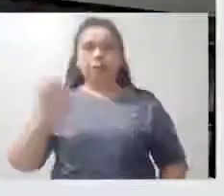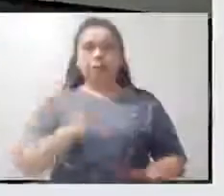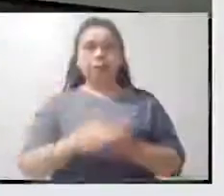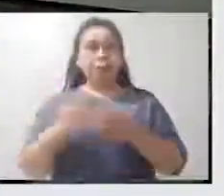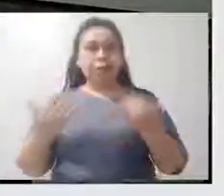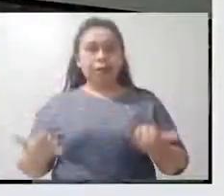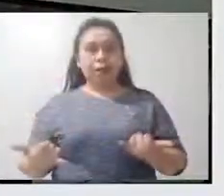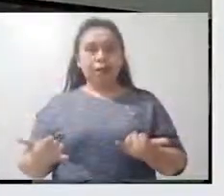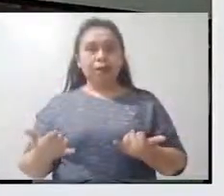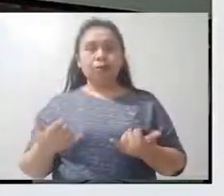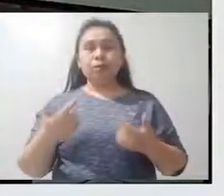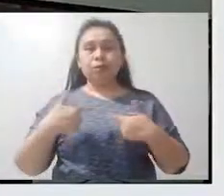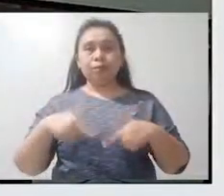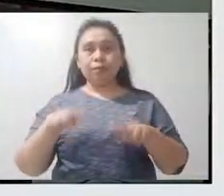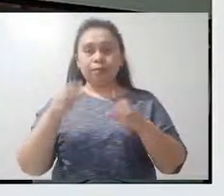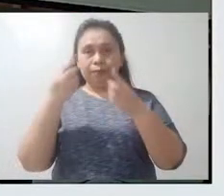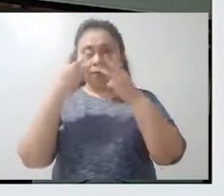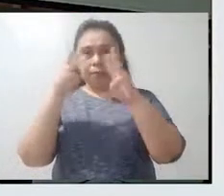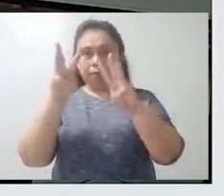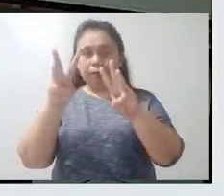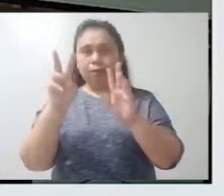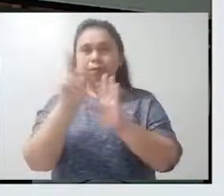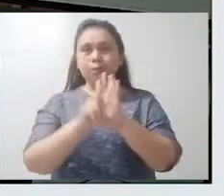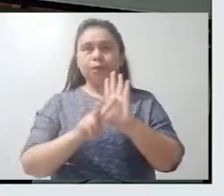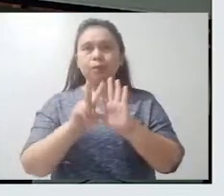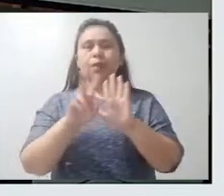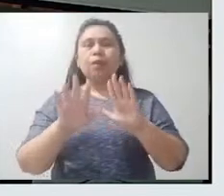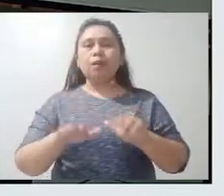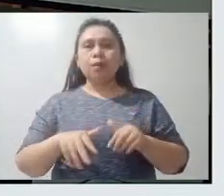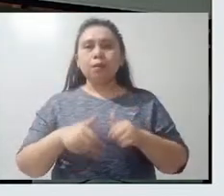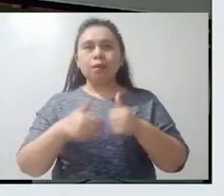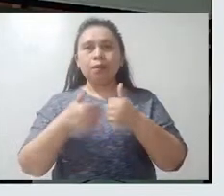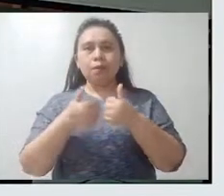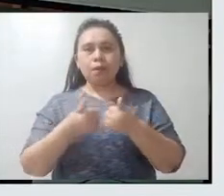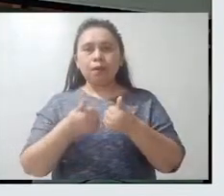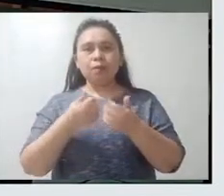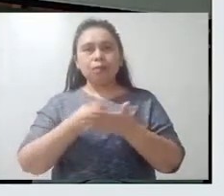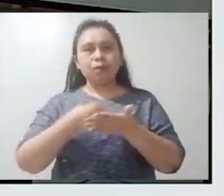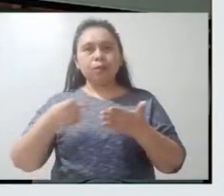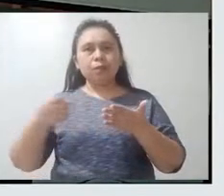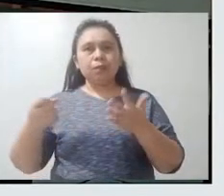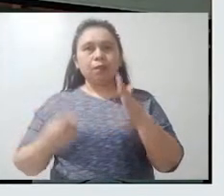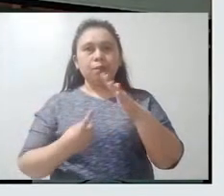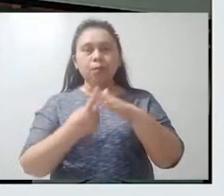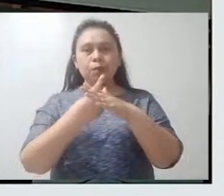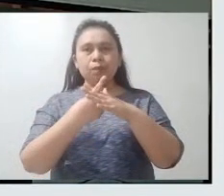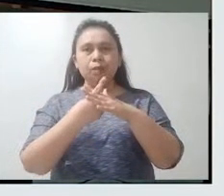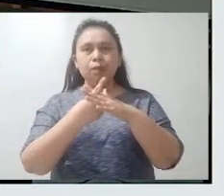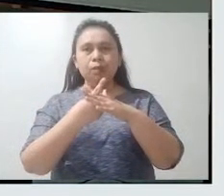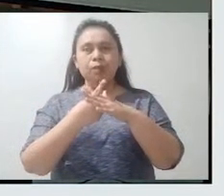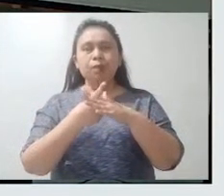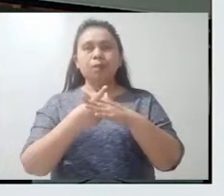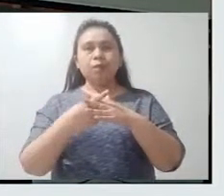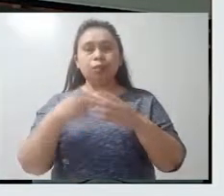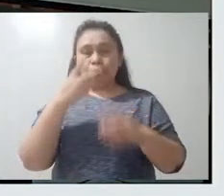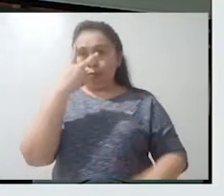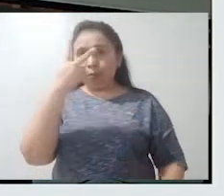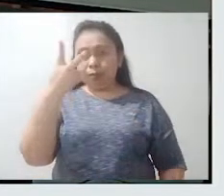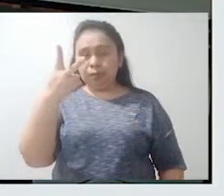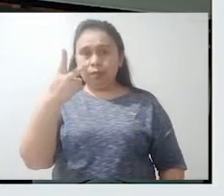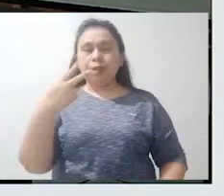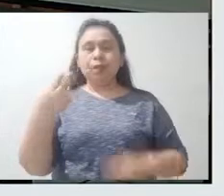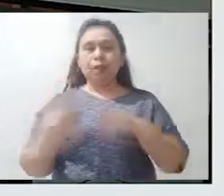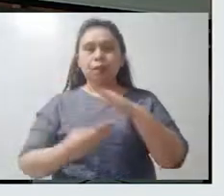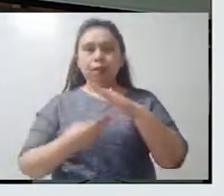At this juncture, let us watch this video how specimens appeared to be